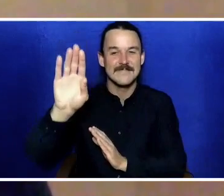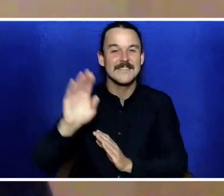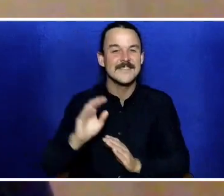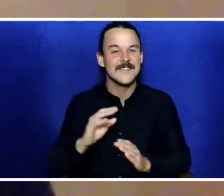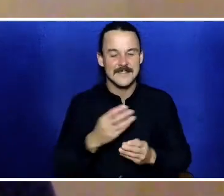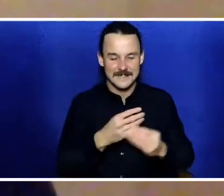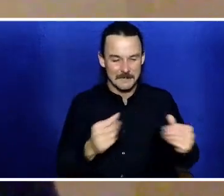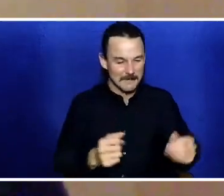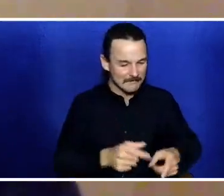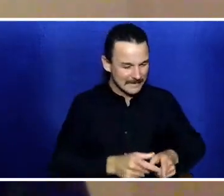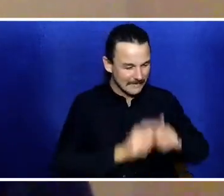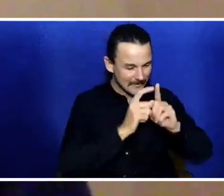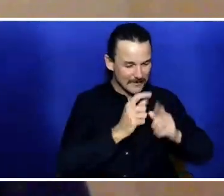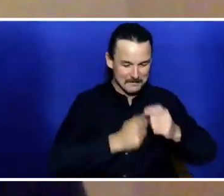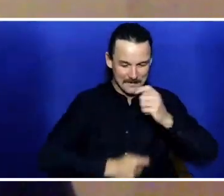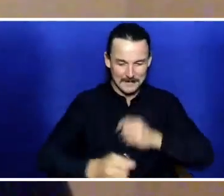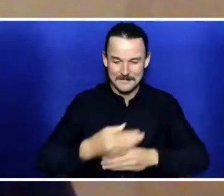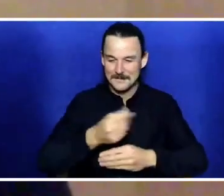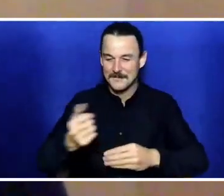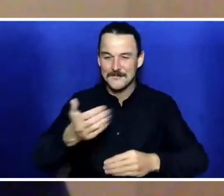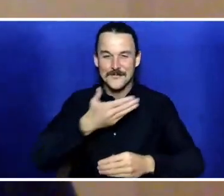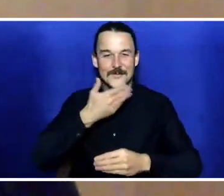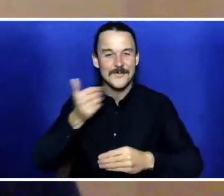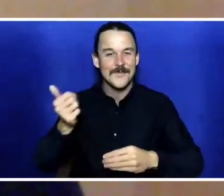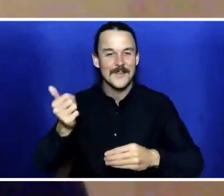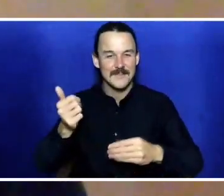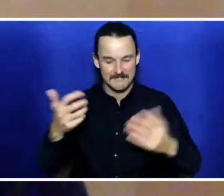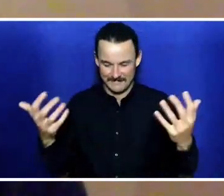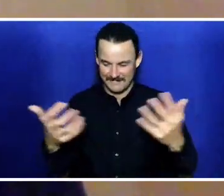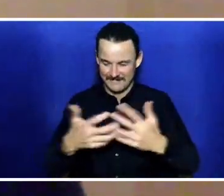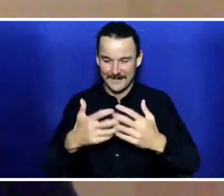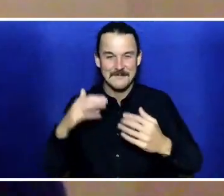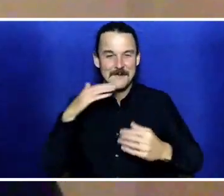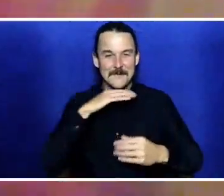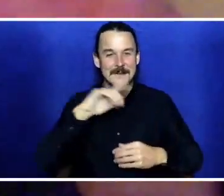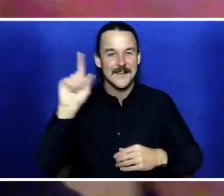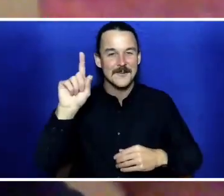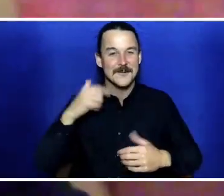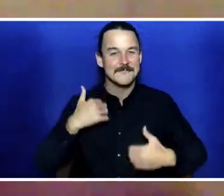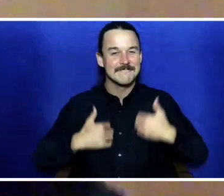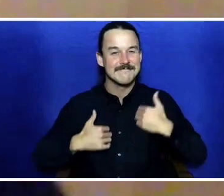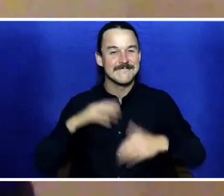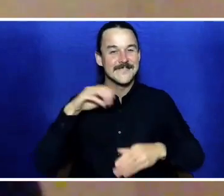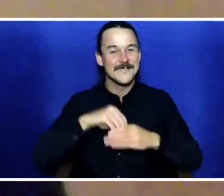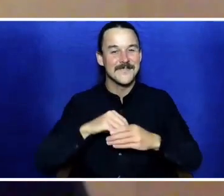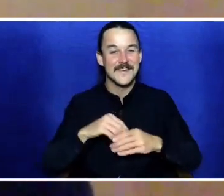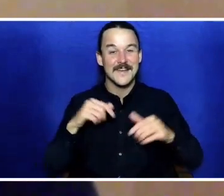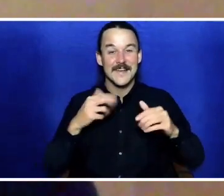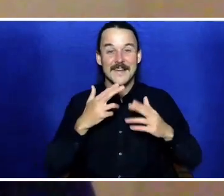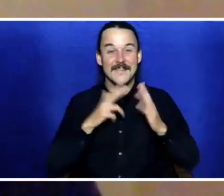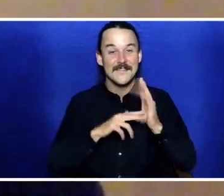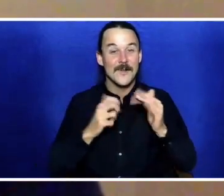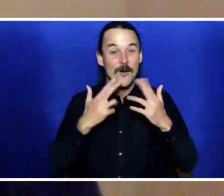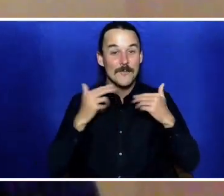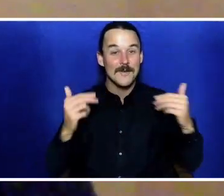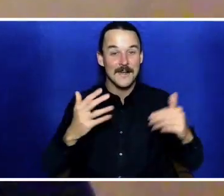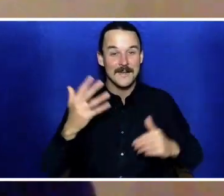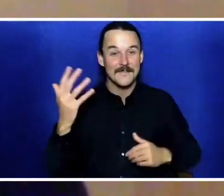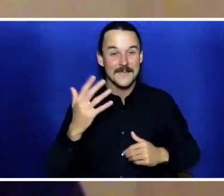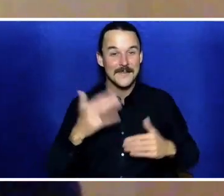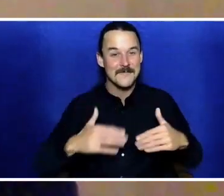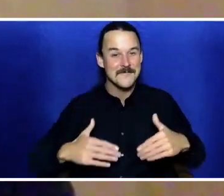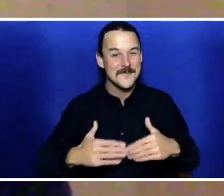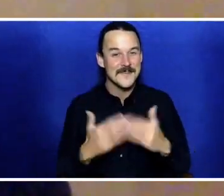beautiful. I'm thrilled to be included in Victorian Opera's 15th birthday season. Happy birthday, and I look forward to seeing everyone